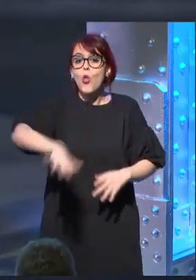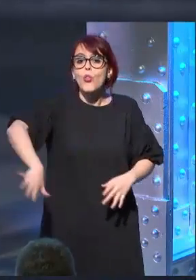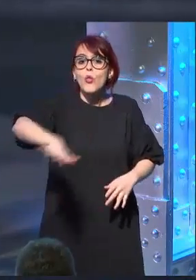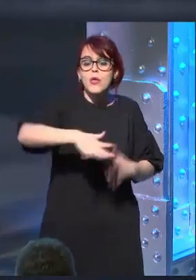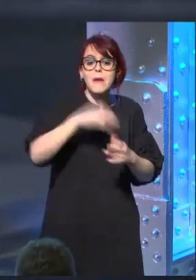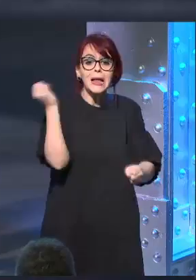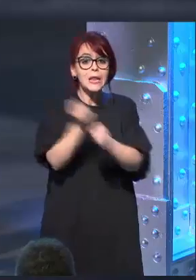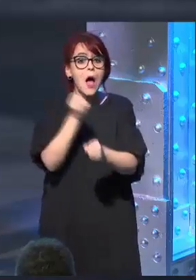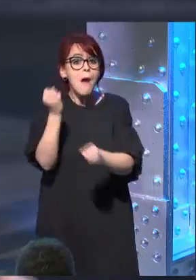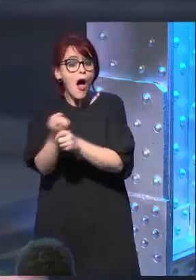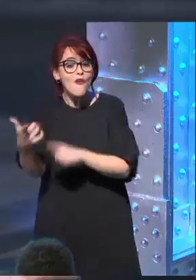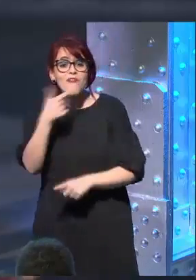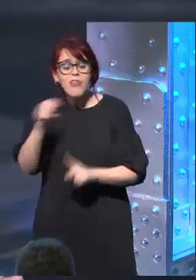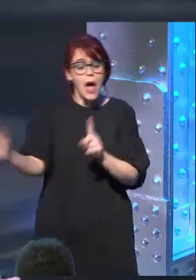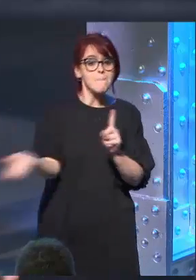could affect